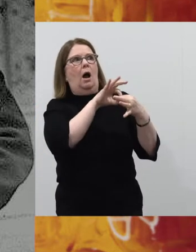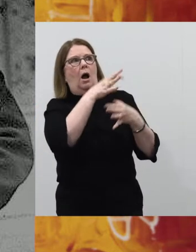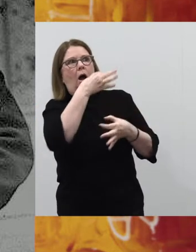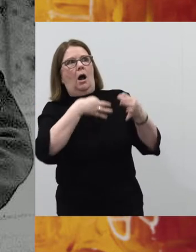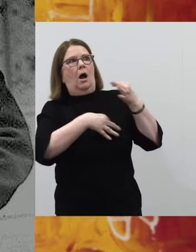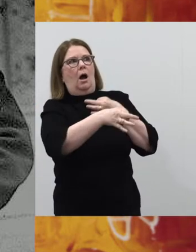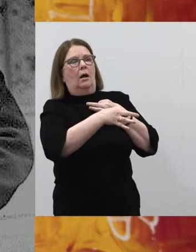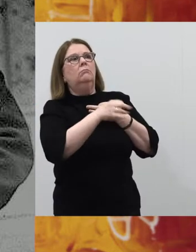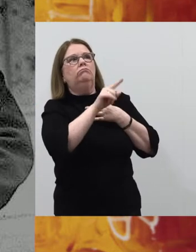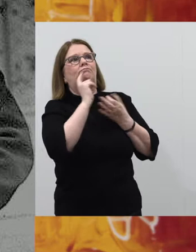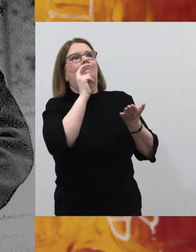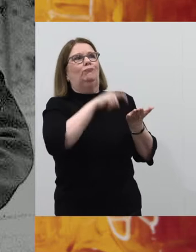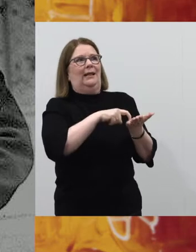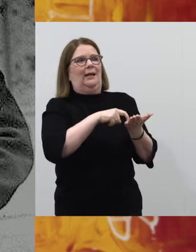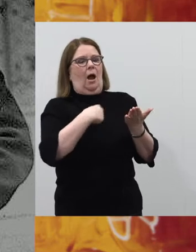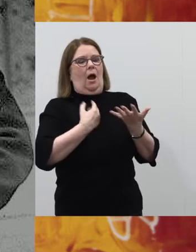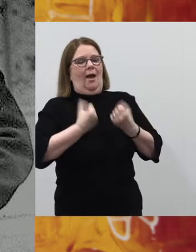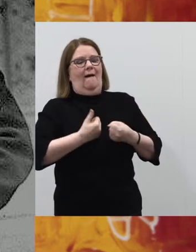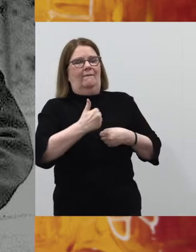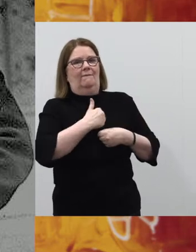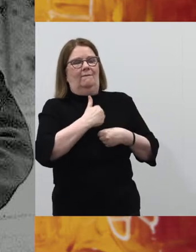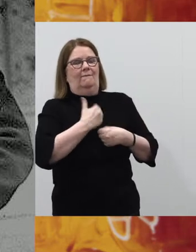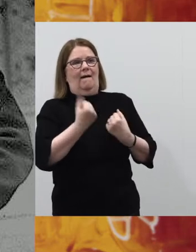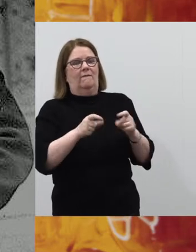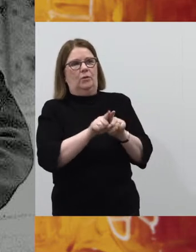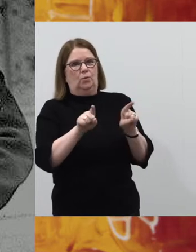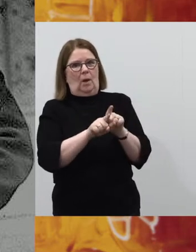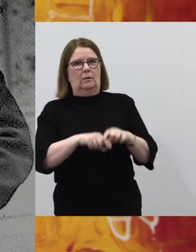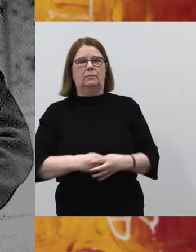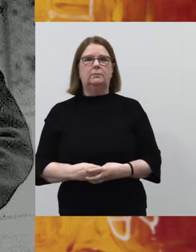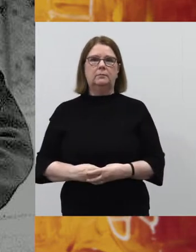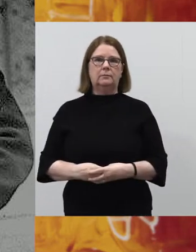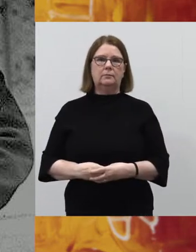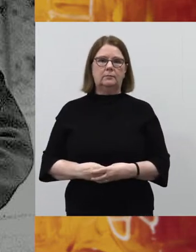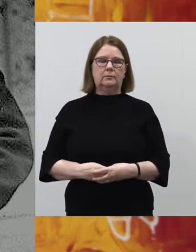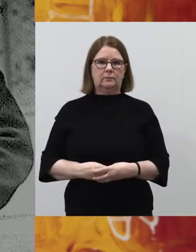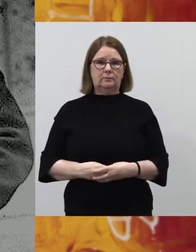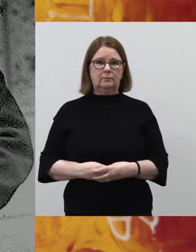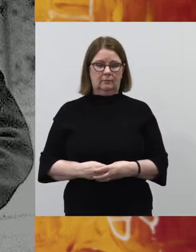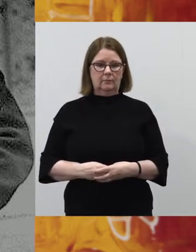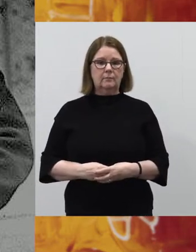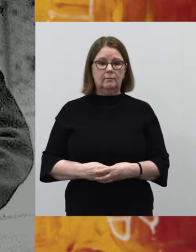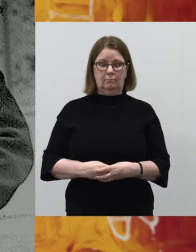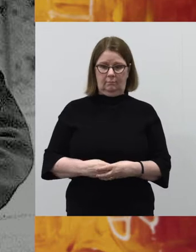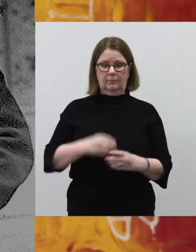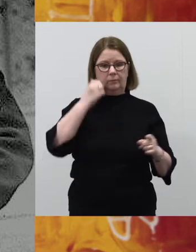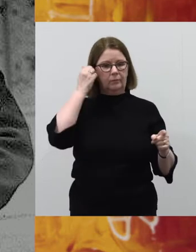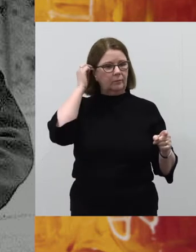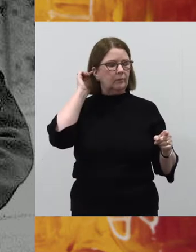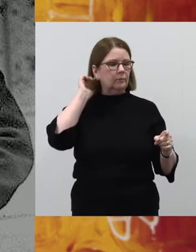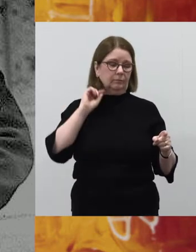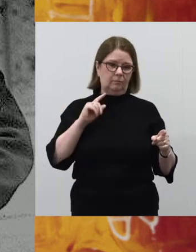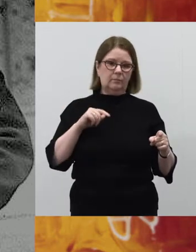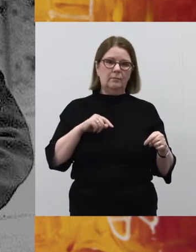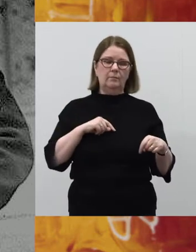work is both an act of taking control and of confronting their fears when they are externalised into artworks.